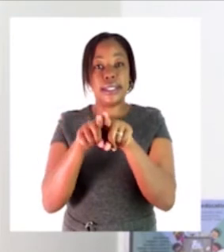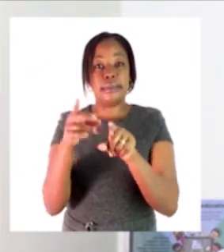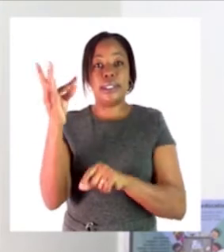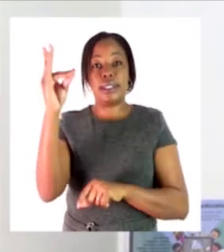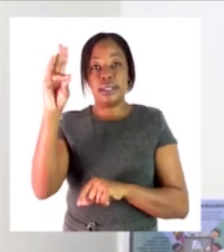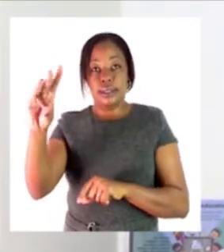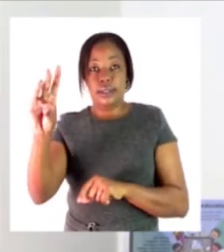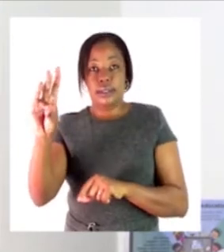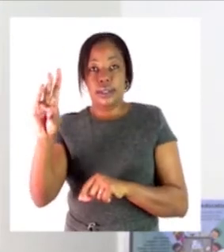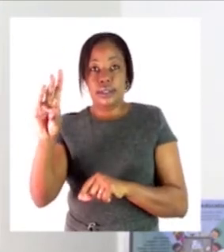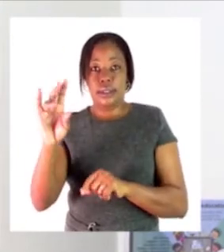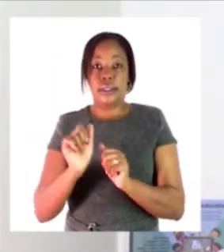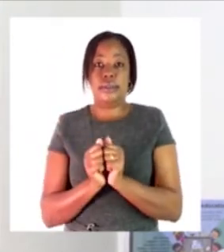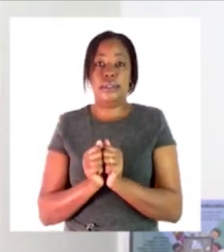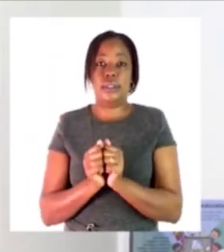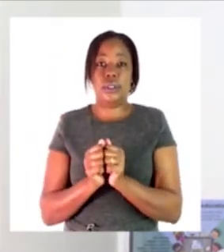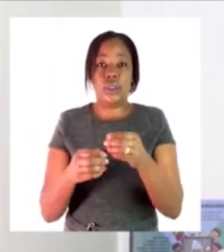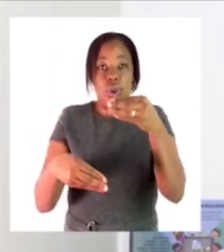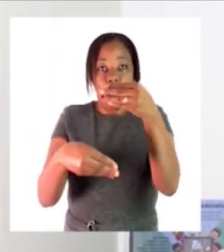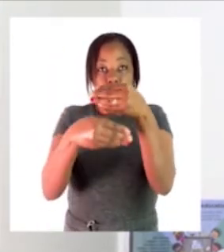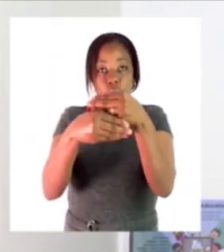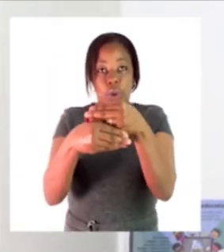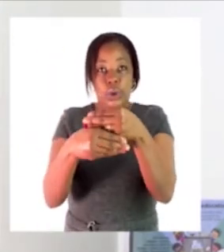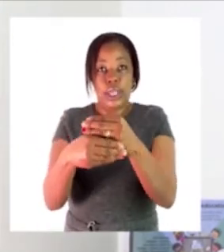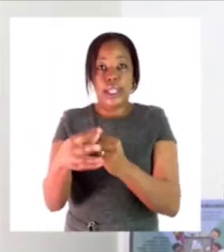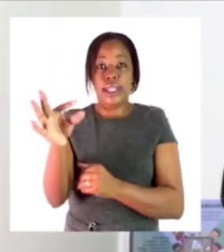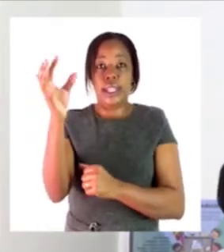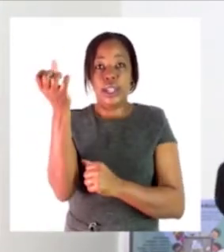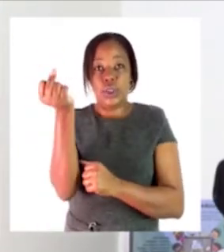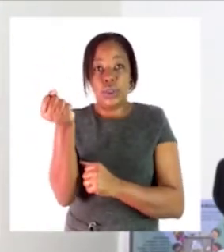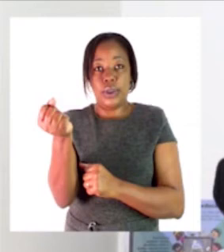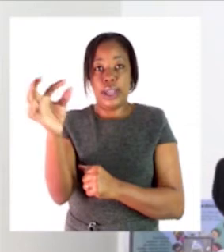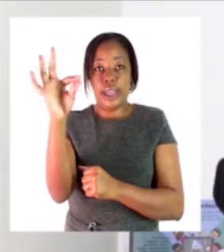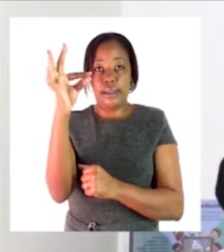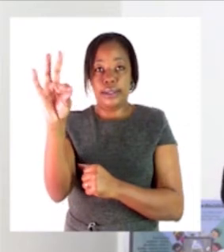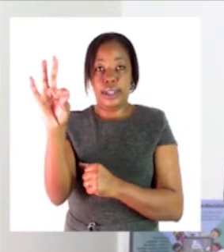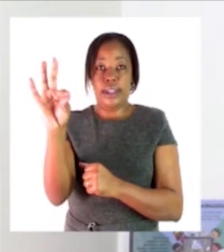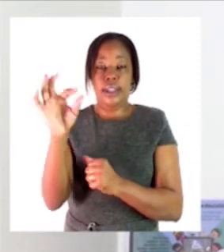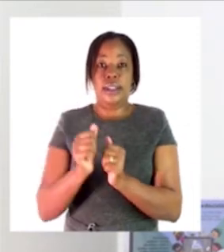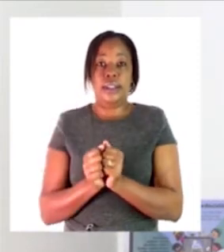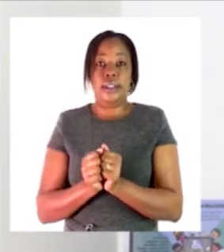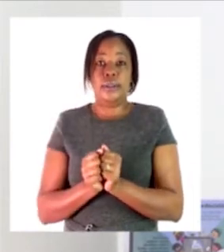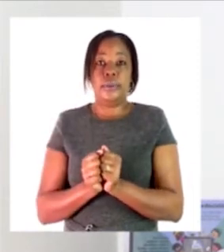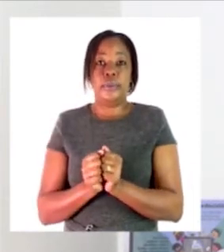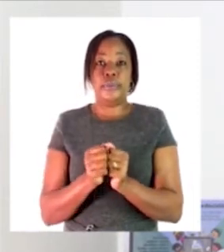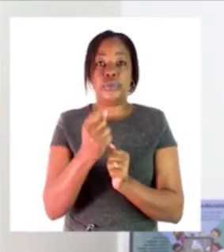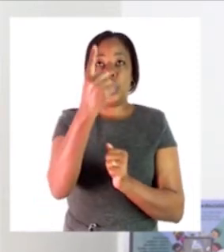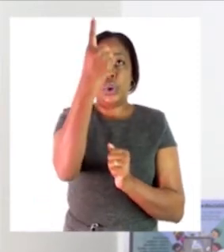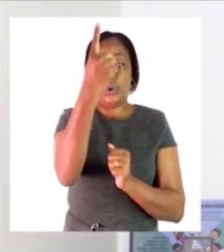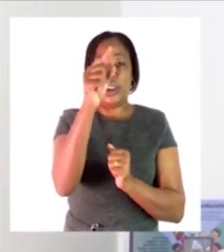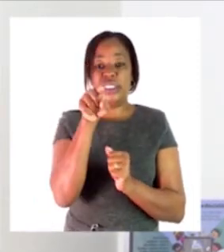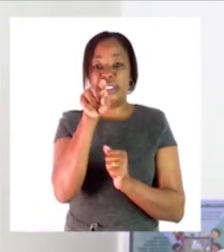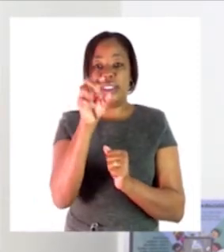add them together, you get your 9, nicely under the units. And what about a 1 with nothing? It's just